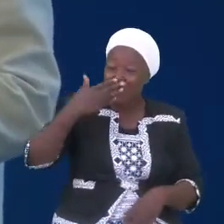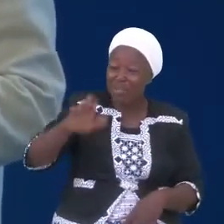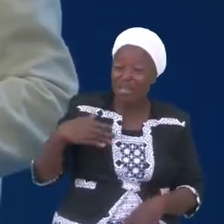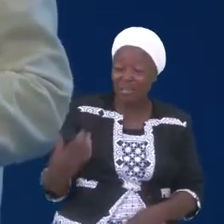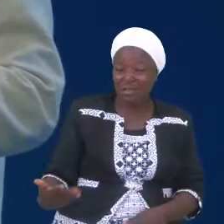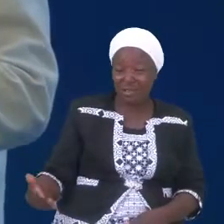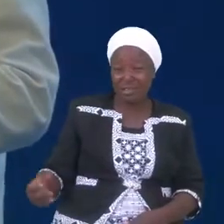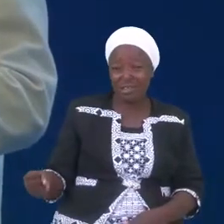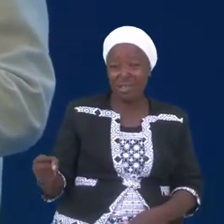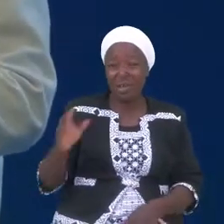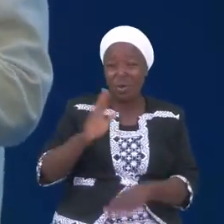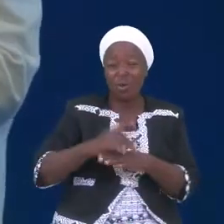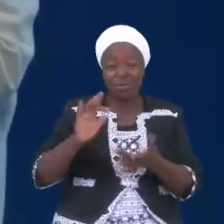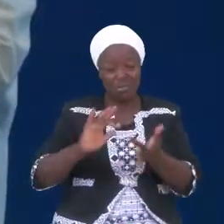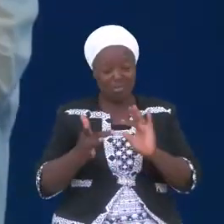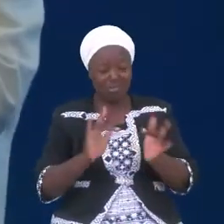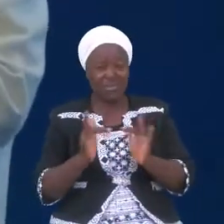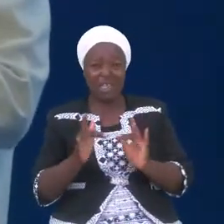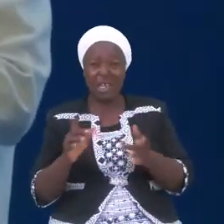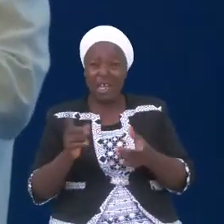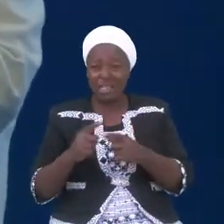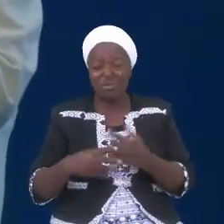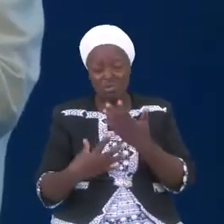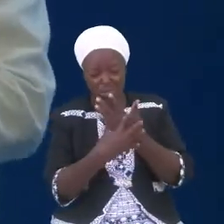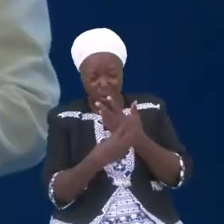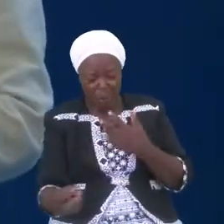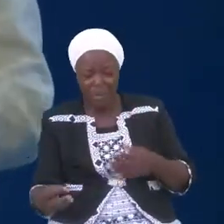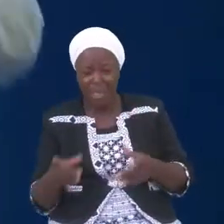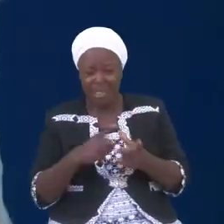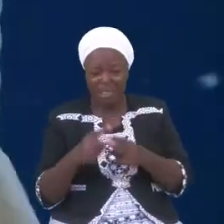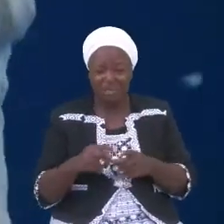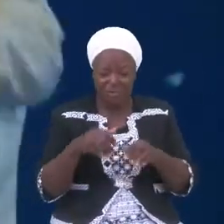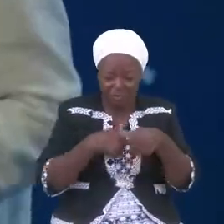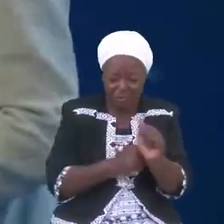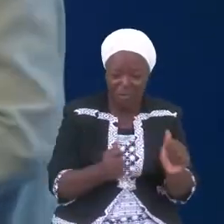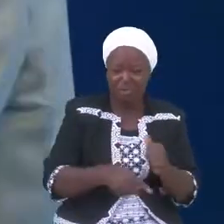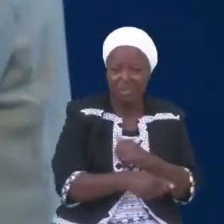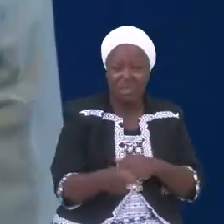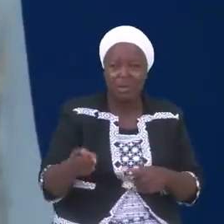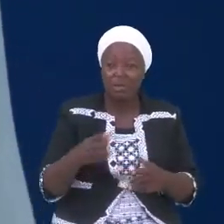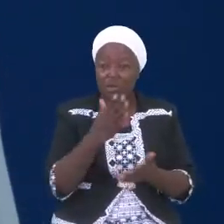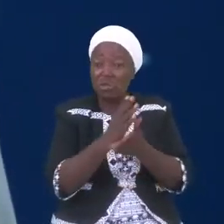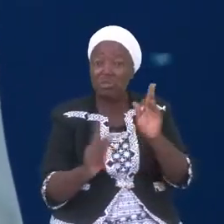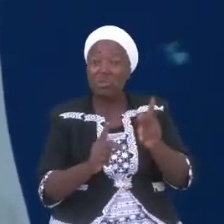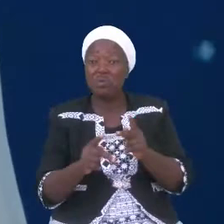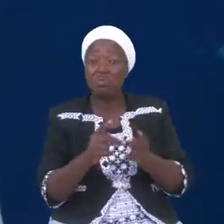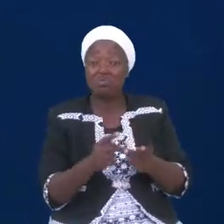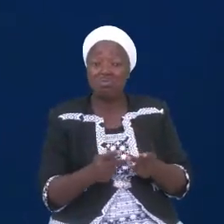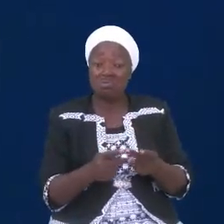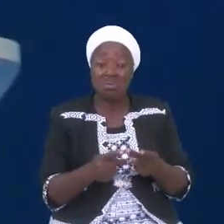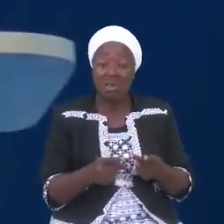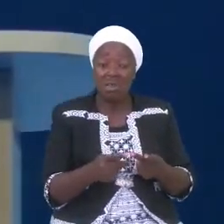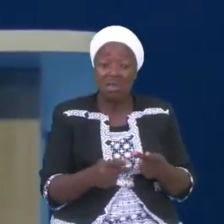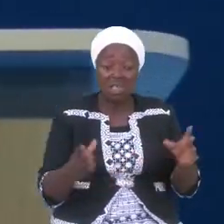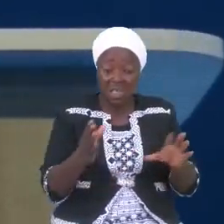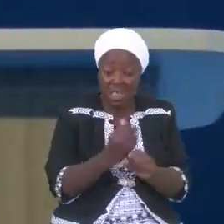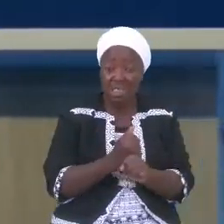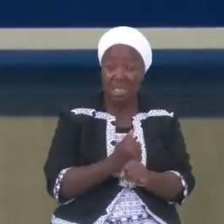things on the internet and you copy and you emulate. Some people even get husbands from